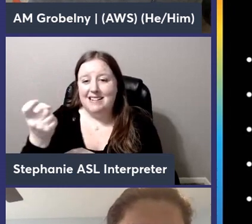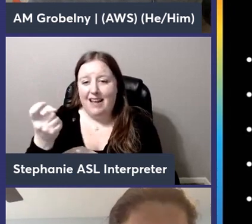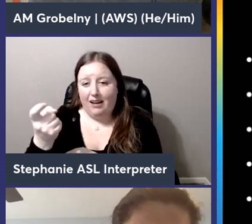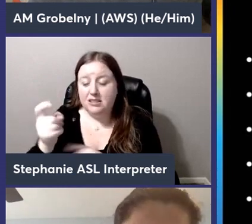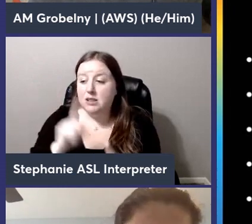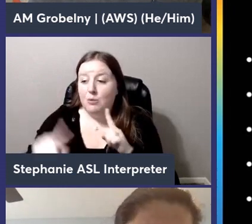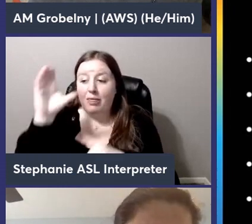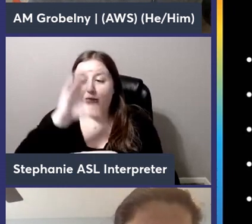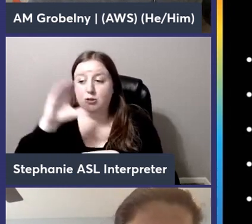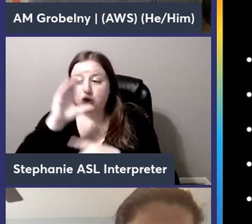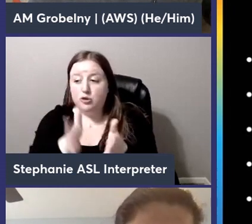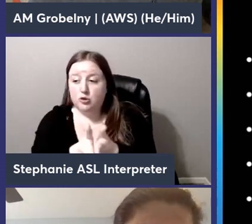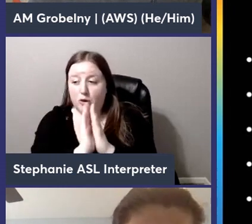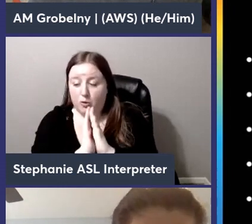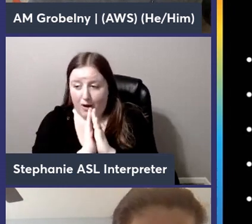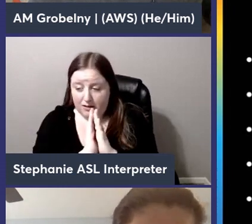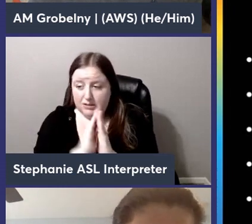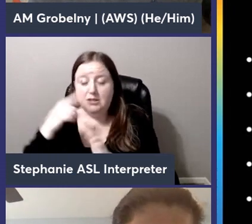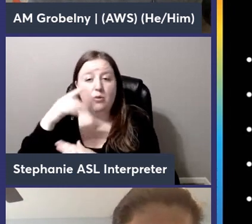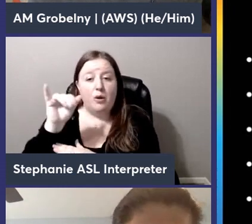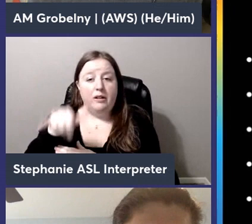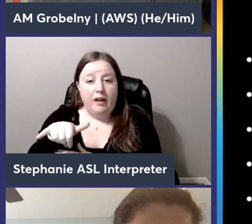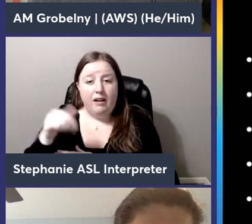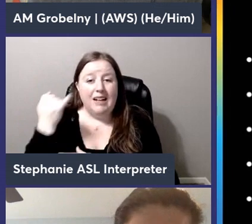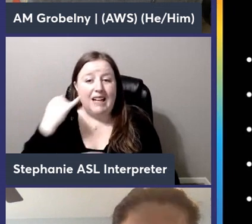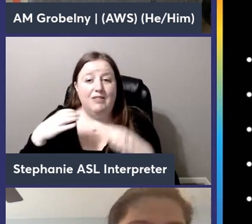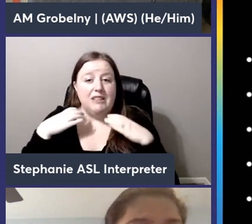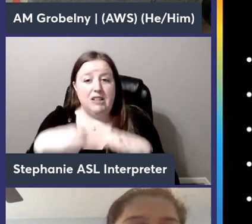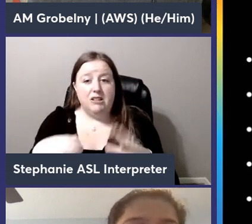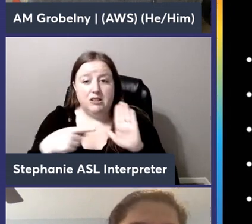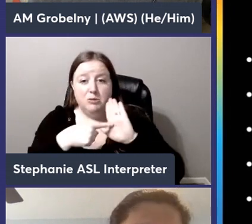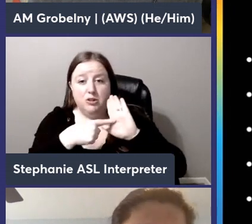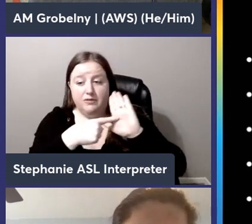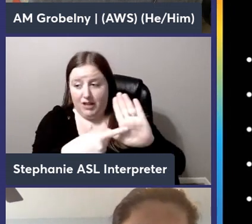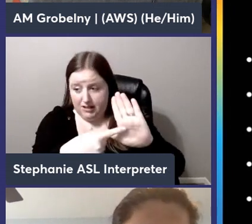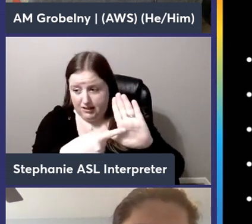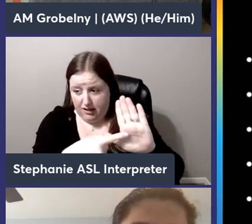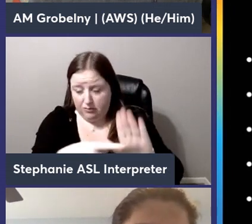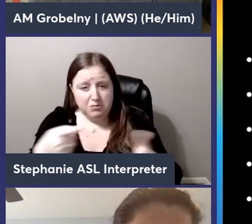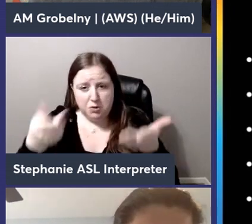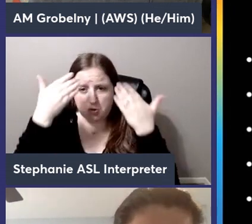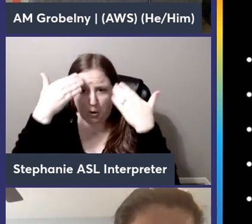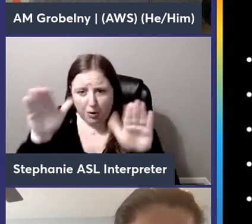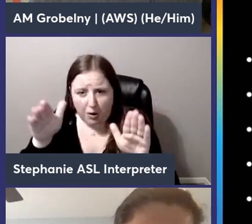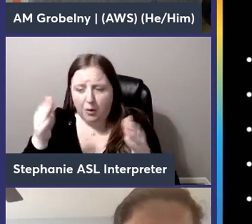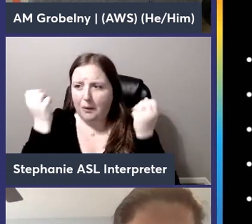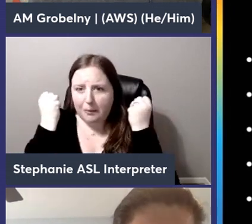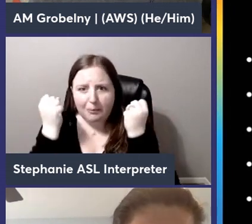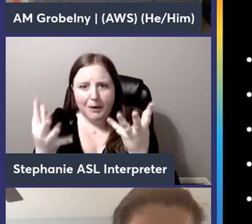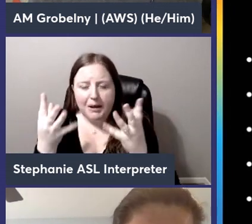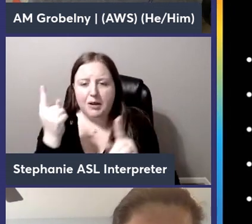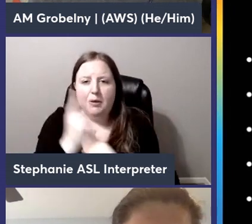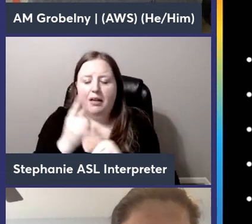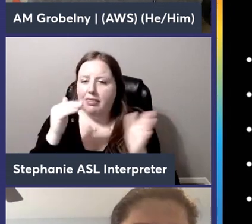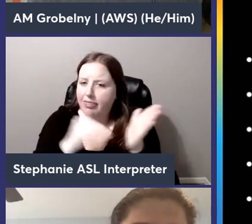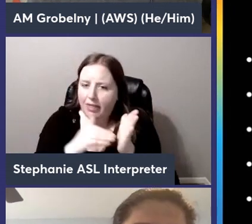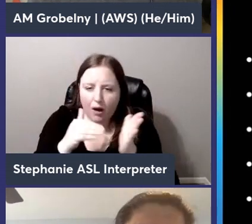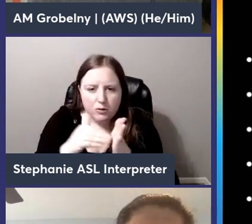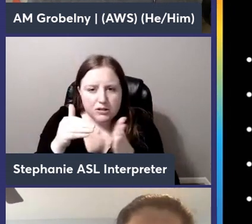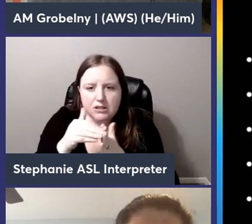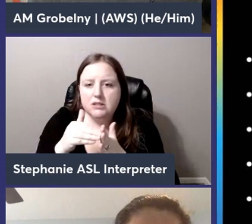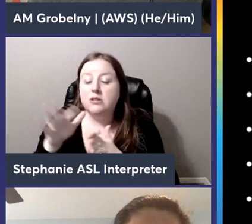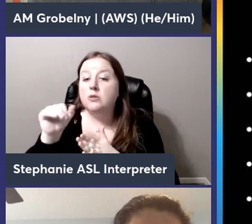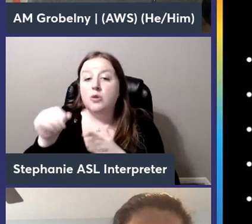search requests, obviously, especially if it's customer facing, you don't know. They're going to be many, right, in thousands. So